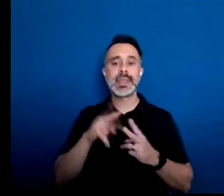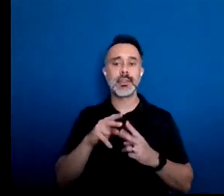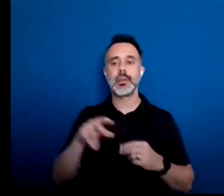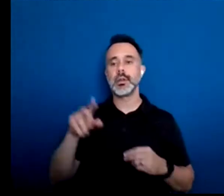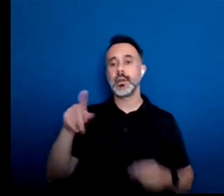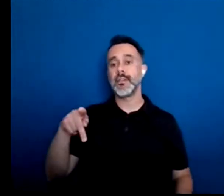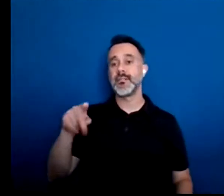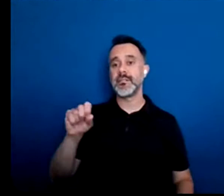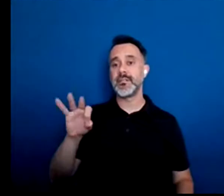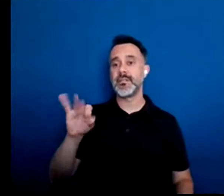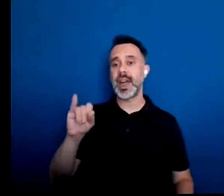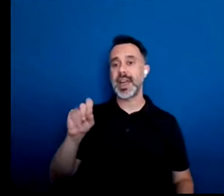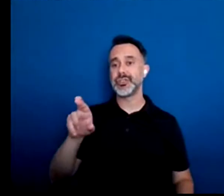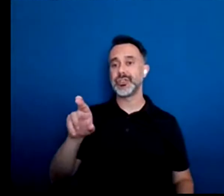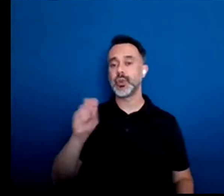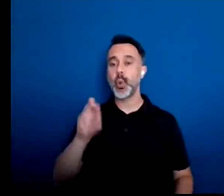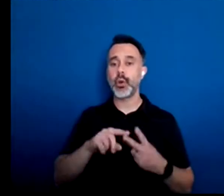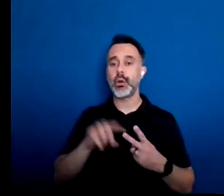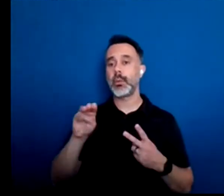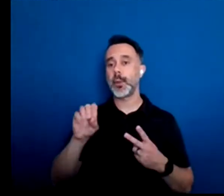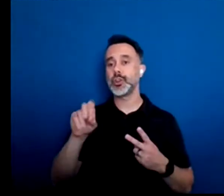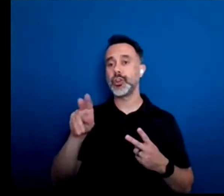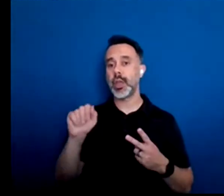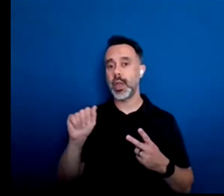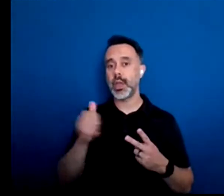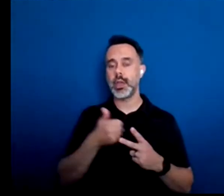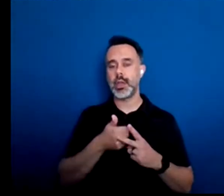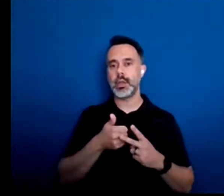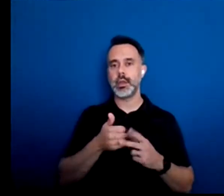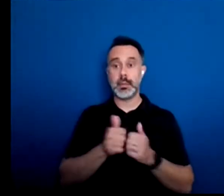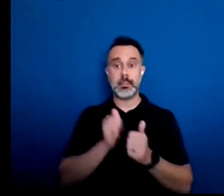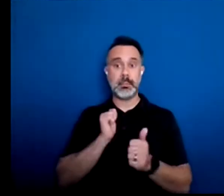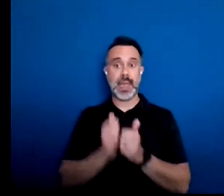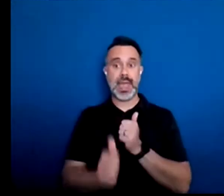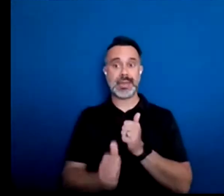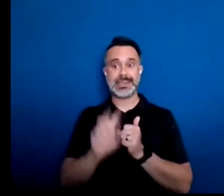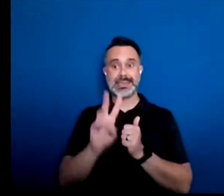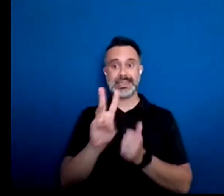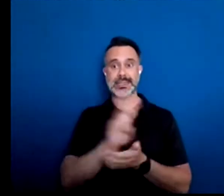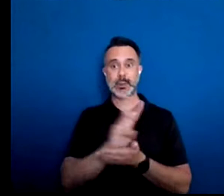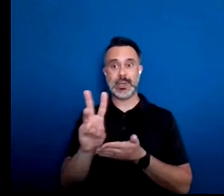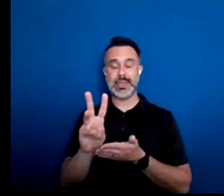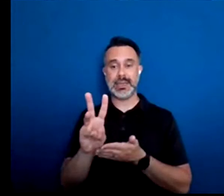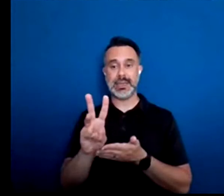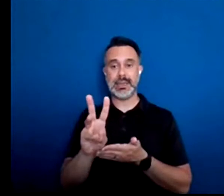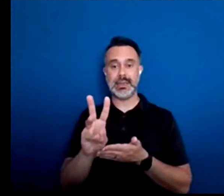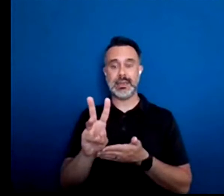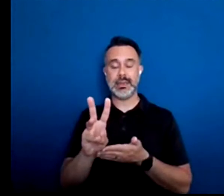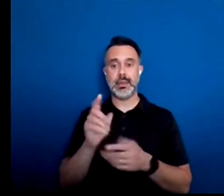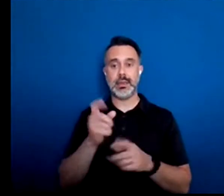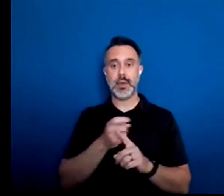Moderna and was beyond the 6-week period from the first dose.